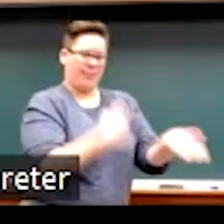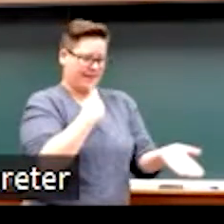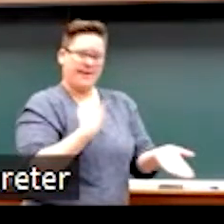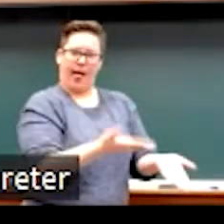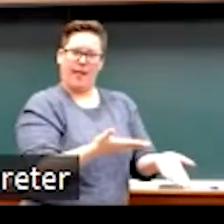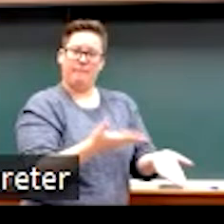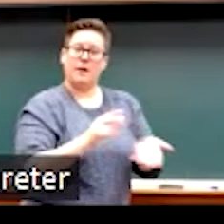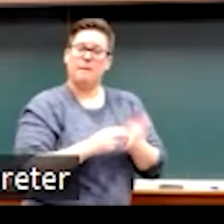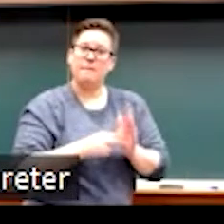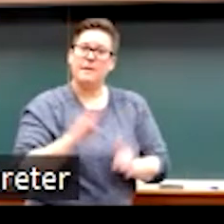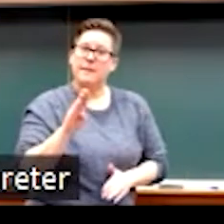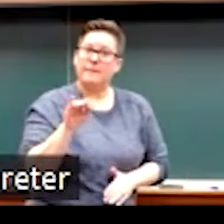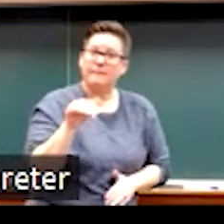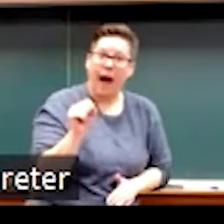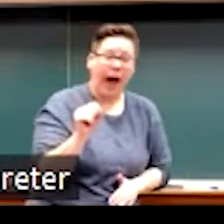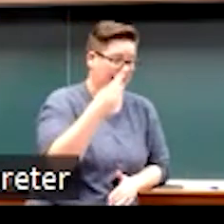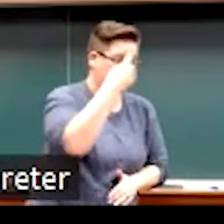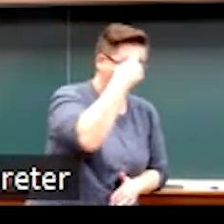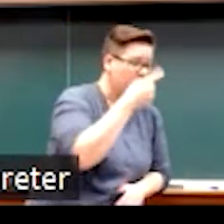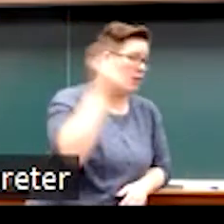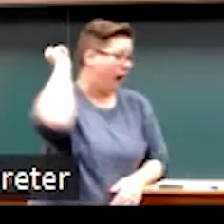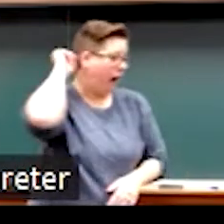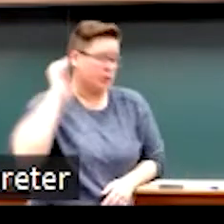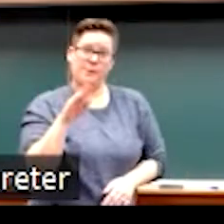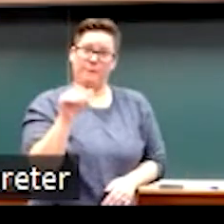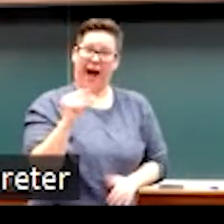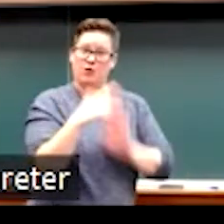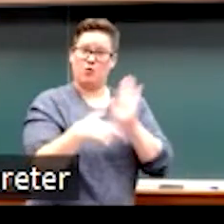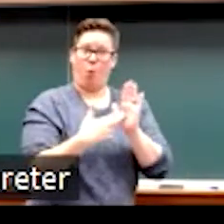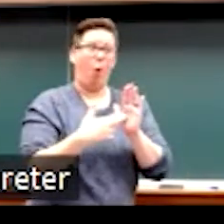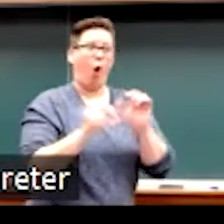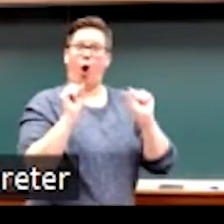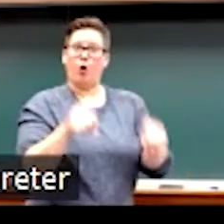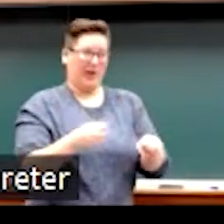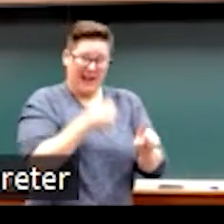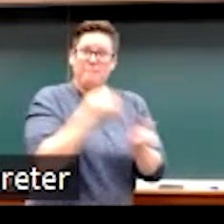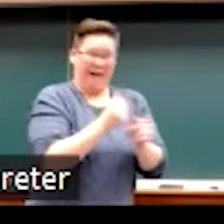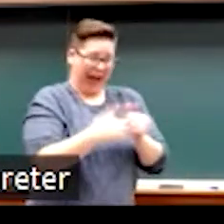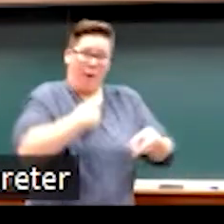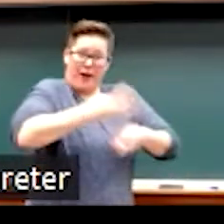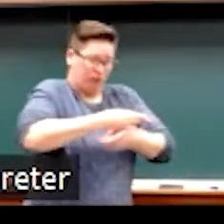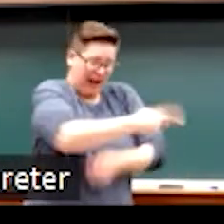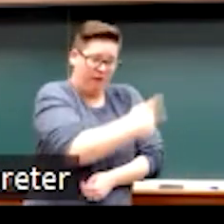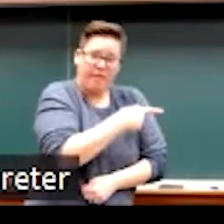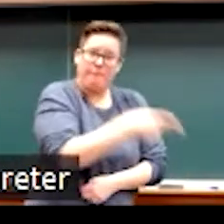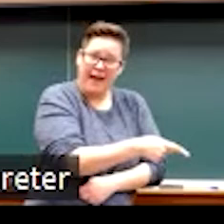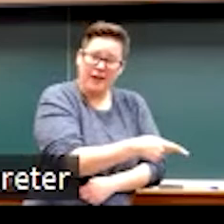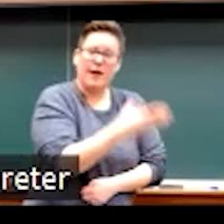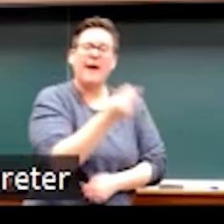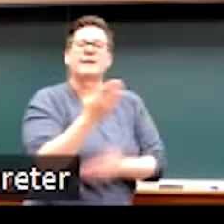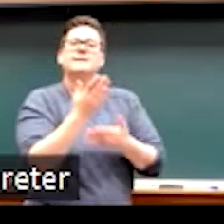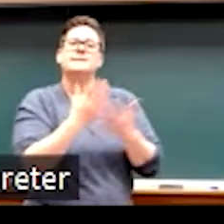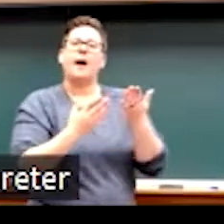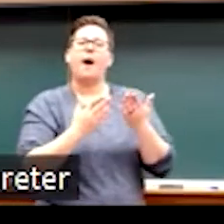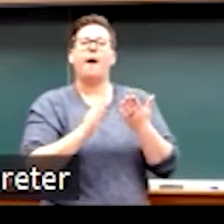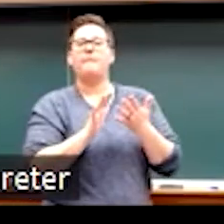the role of bias, or unconscious or conscious, is potentially profound in that. And then you have subtle and